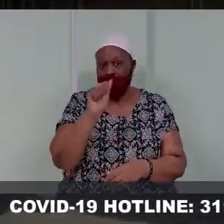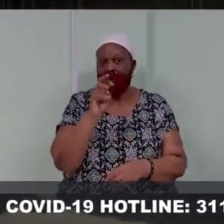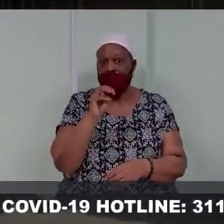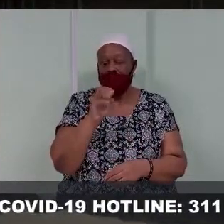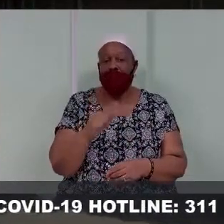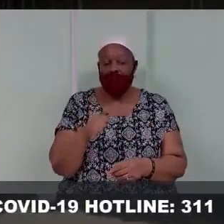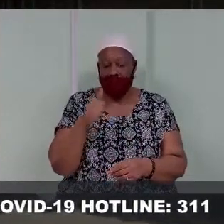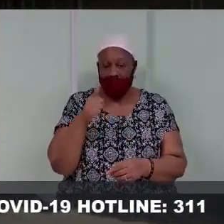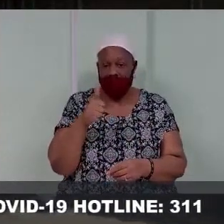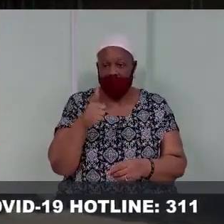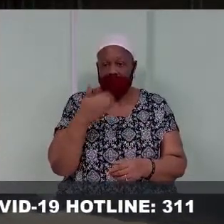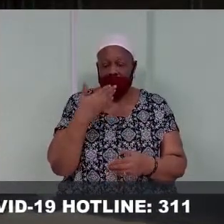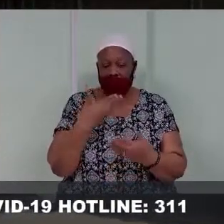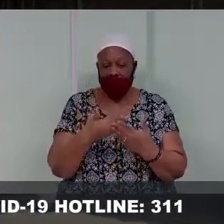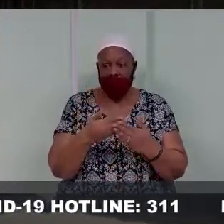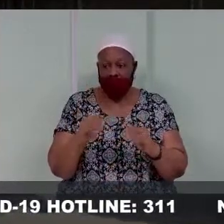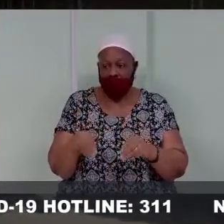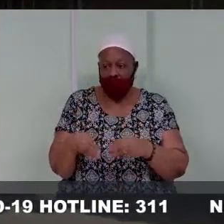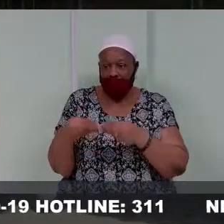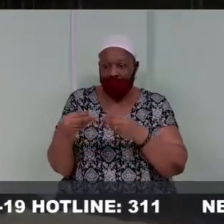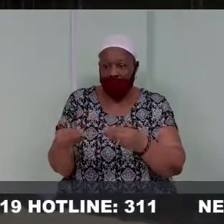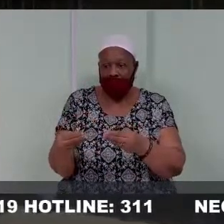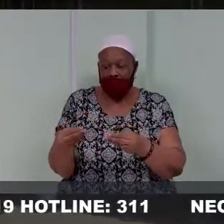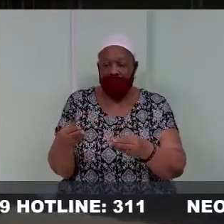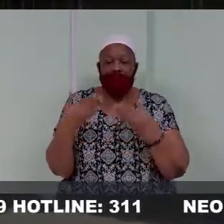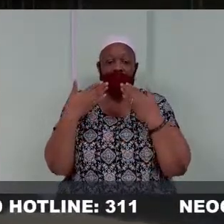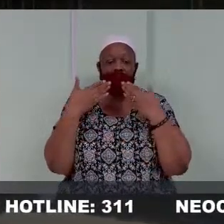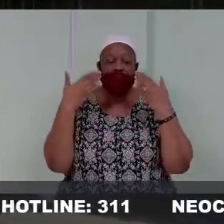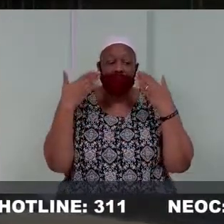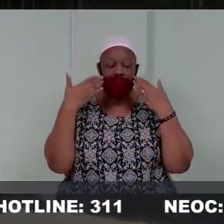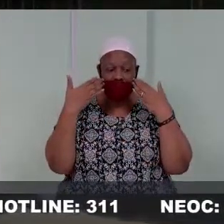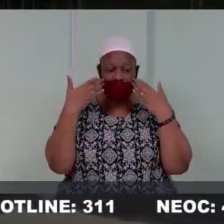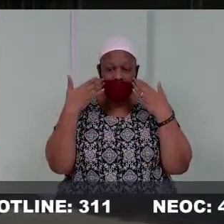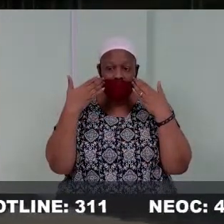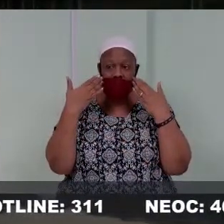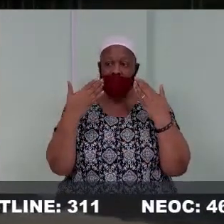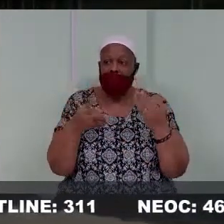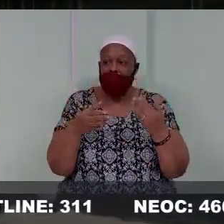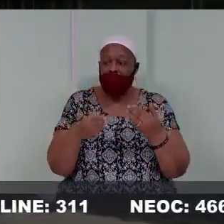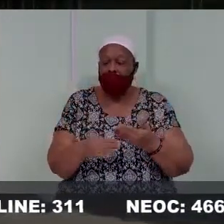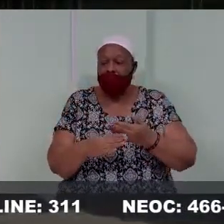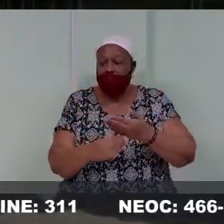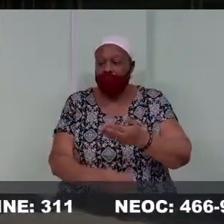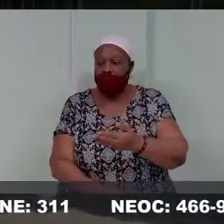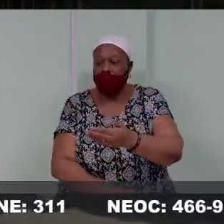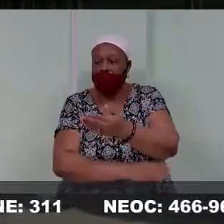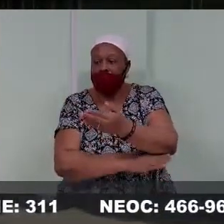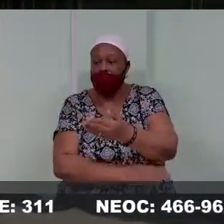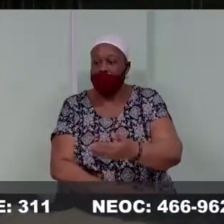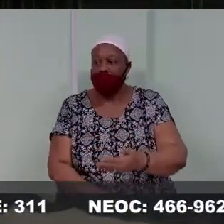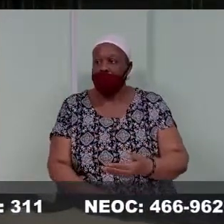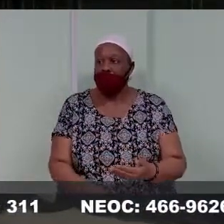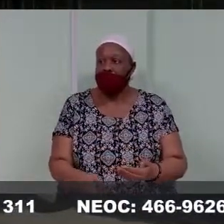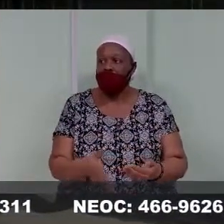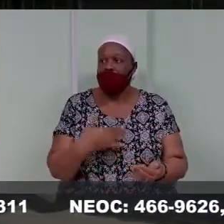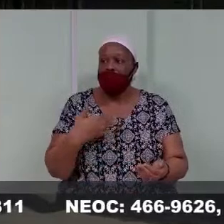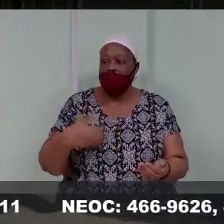these donations of masks and also the buckets, which will come in handy.